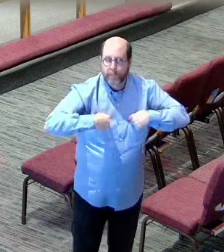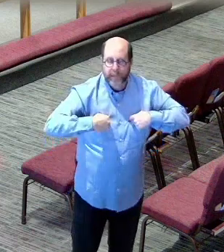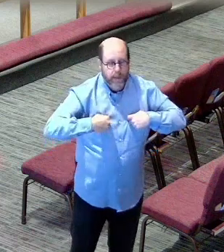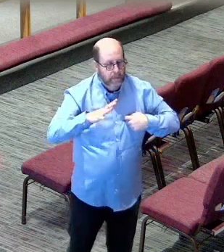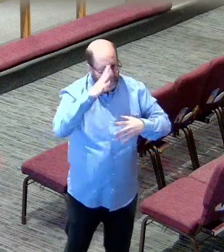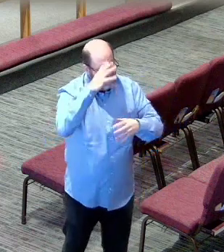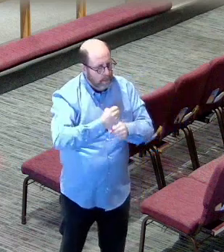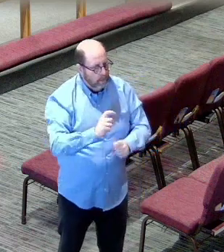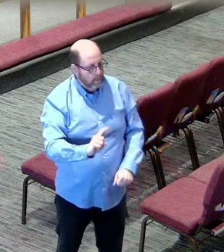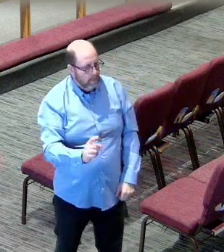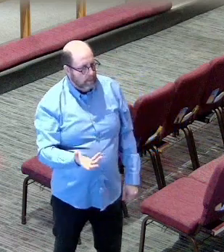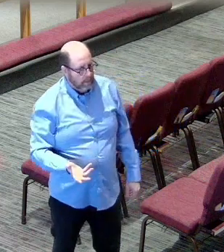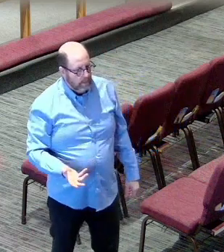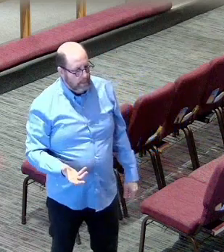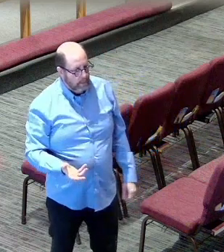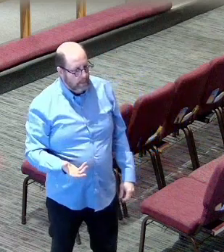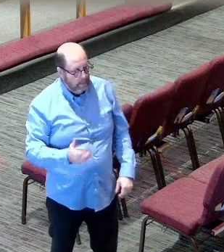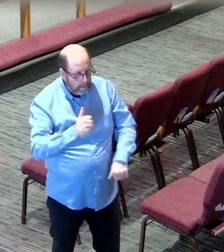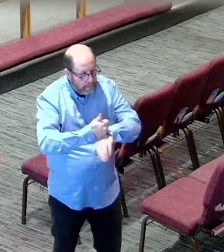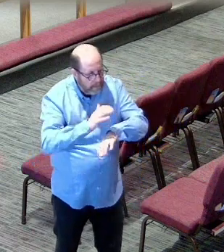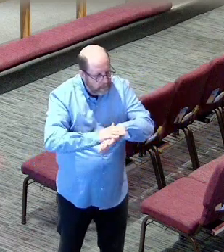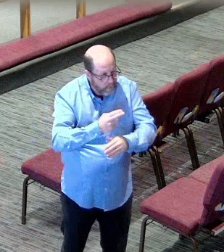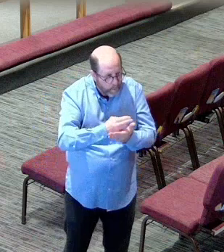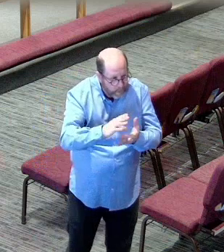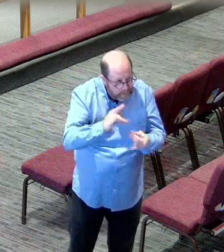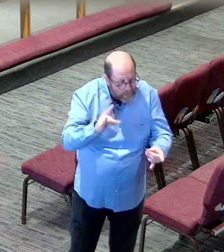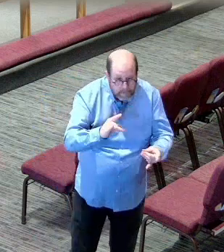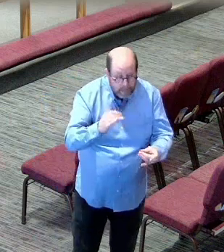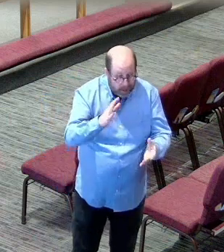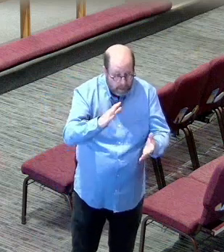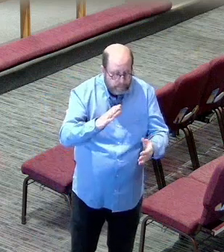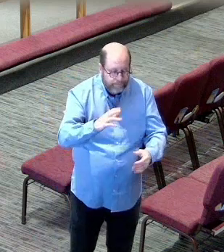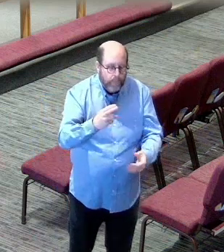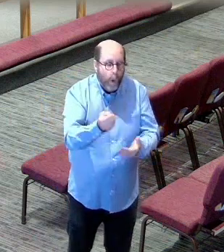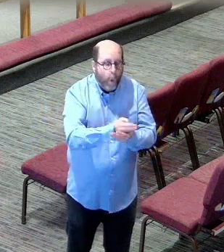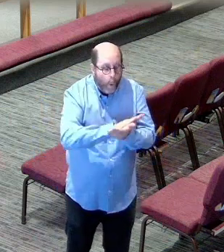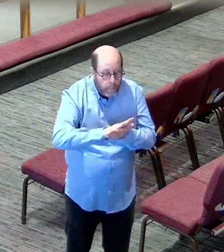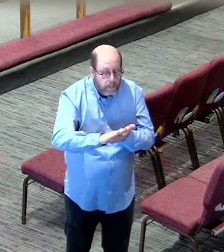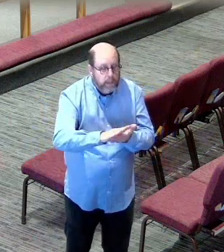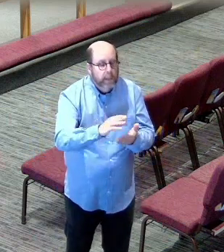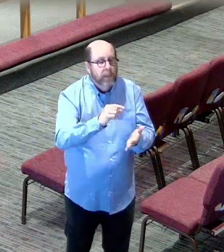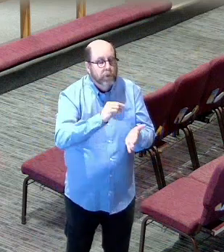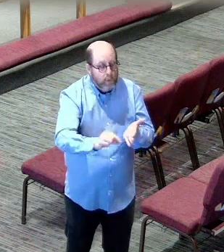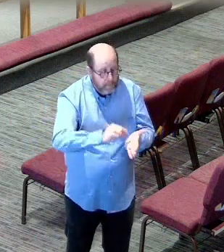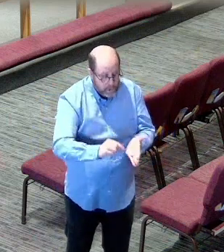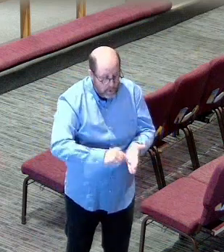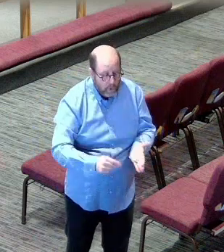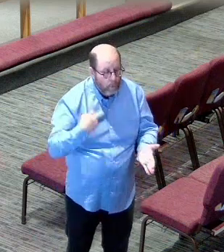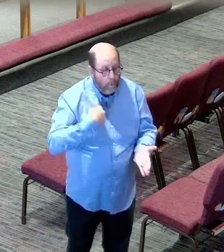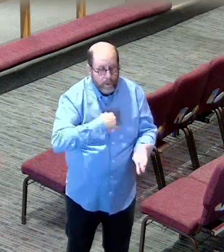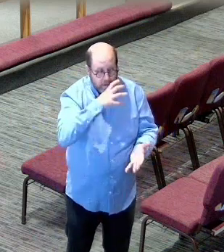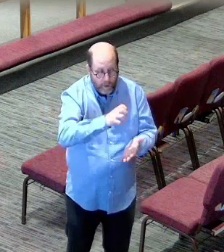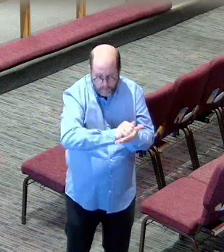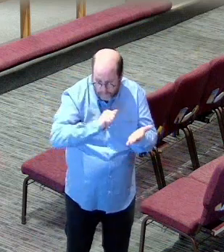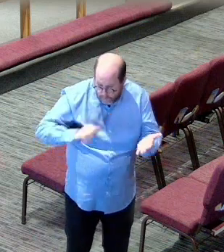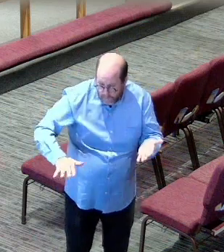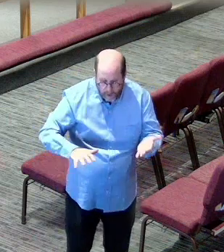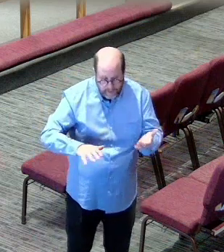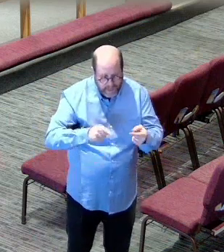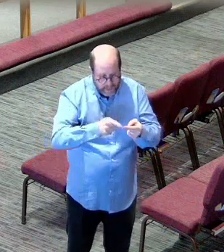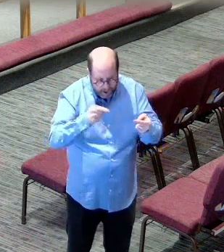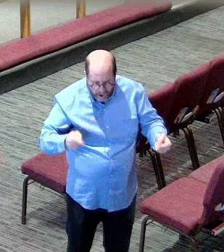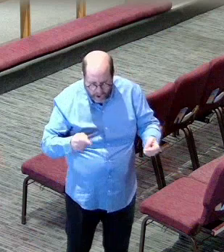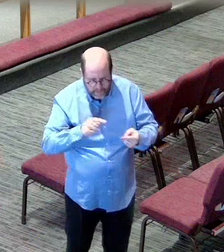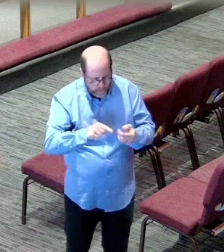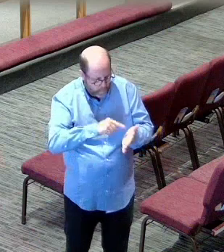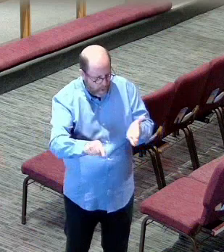With our faith based on the Holy Scriptures, we dare not embrace convictions that are contrary to the